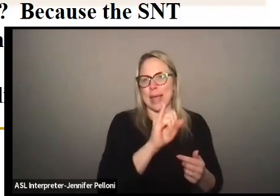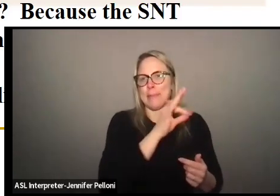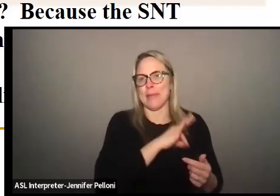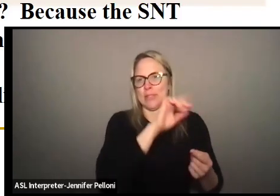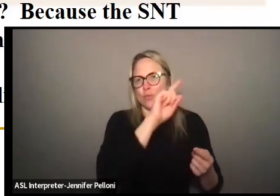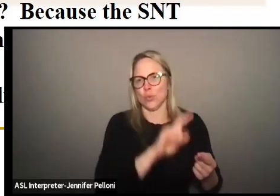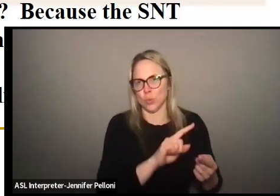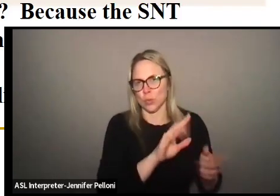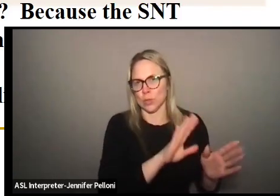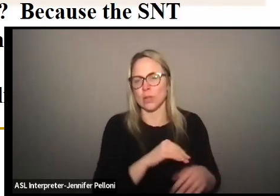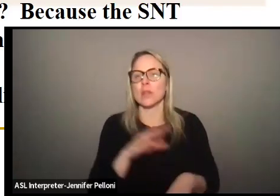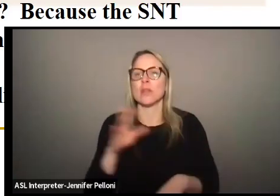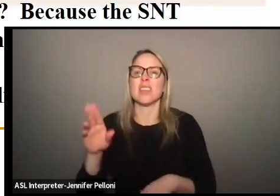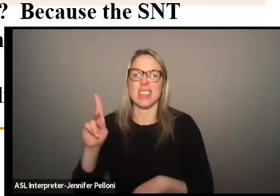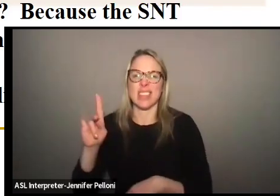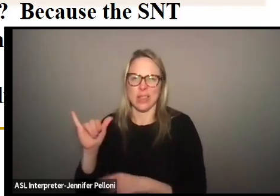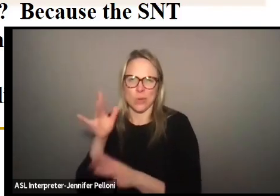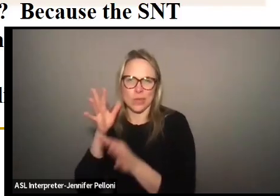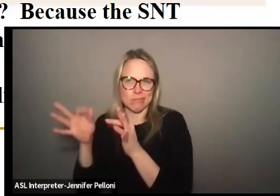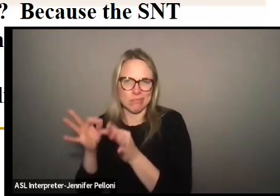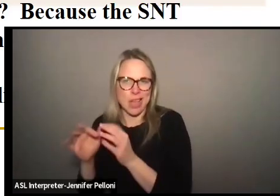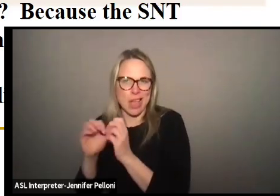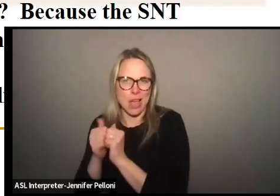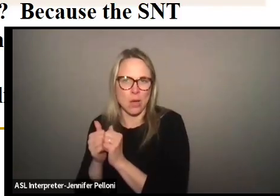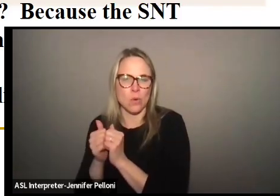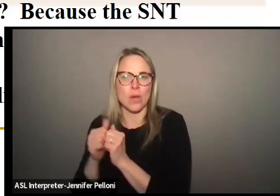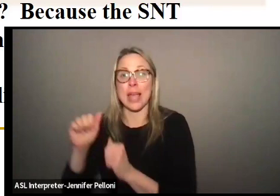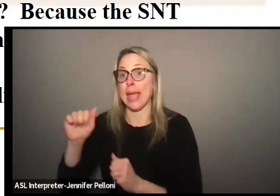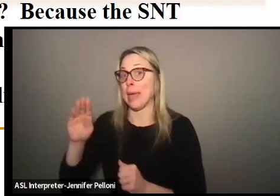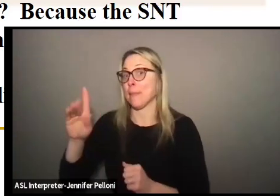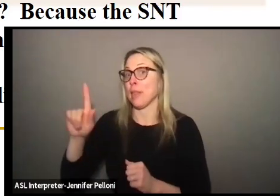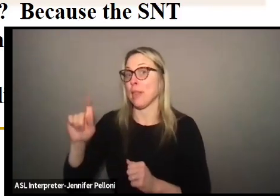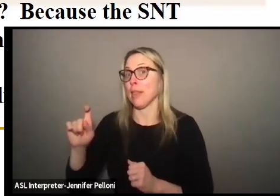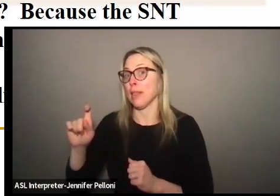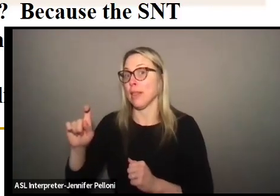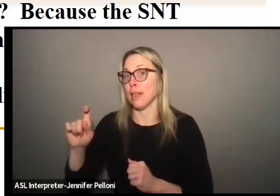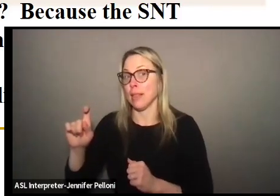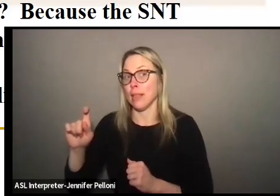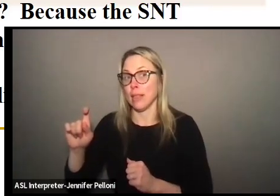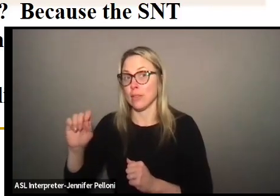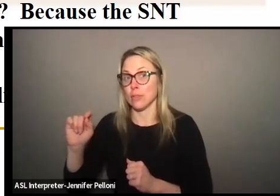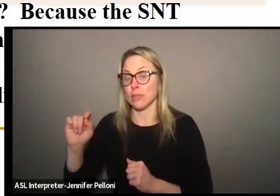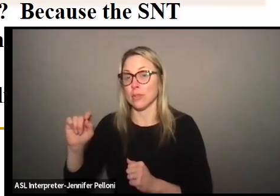SSI. Kelly's going to talk about how ABLE